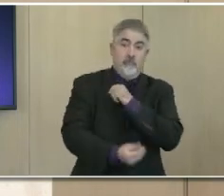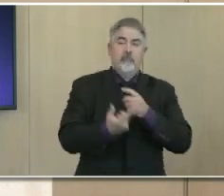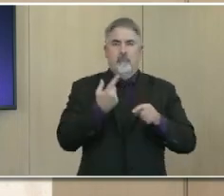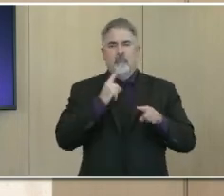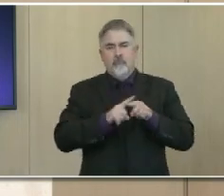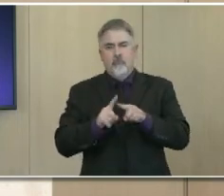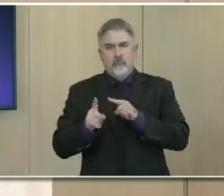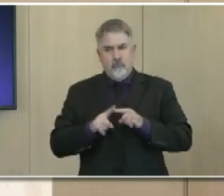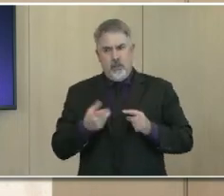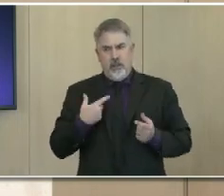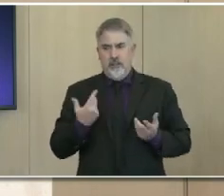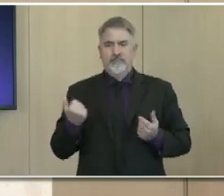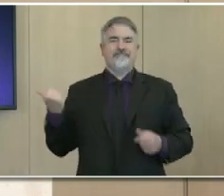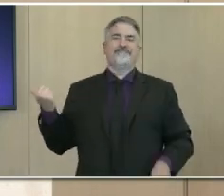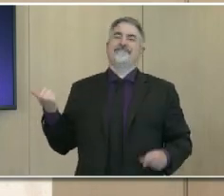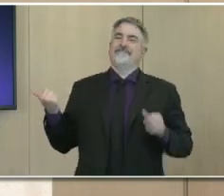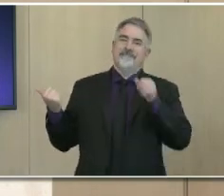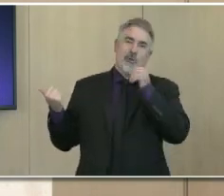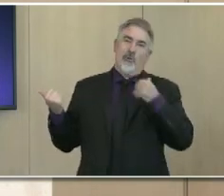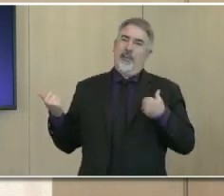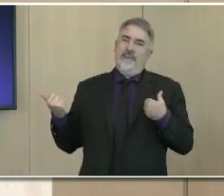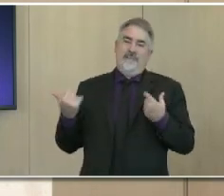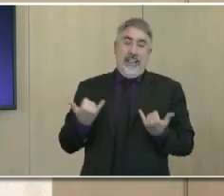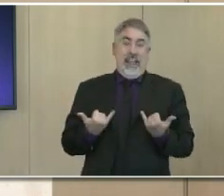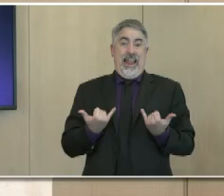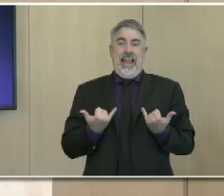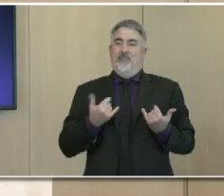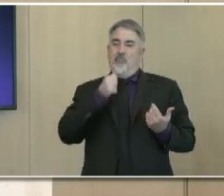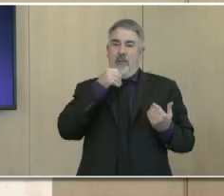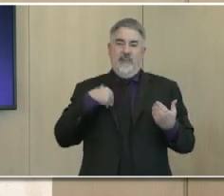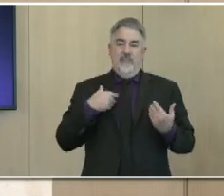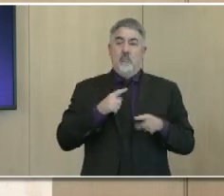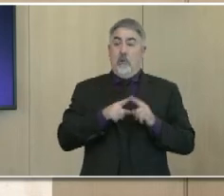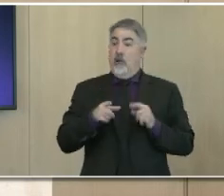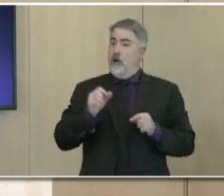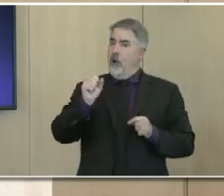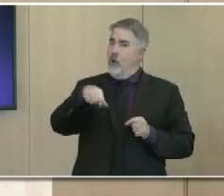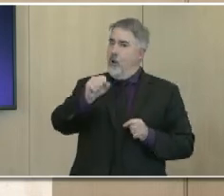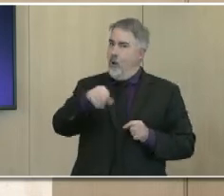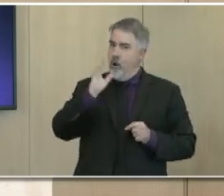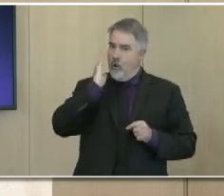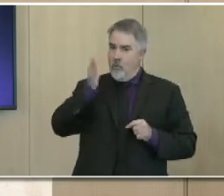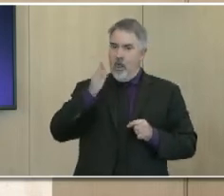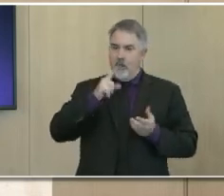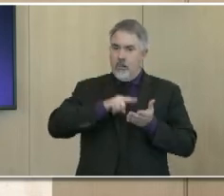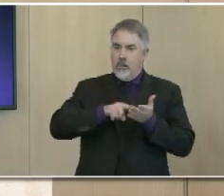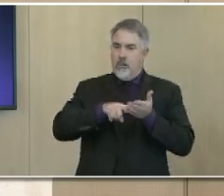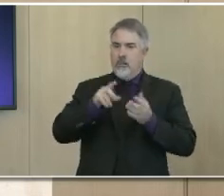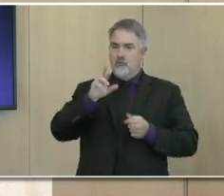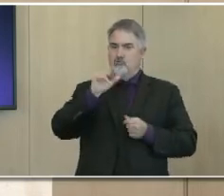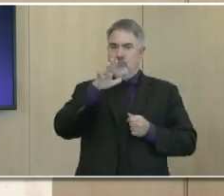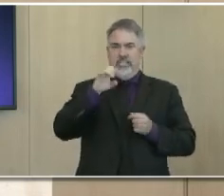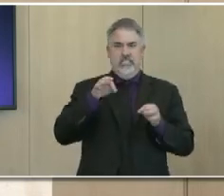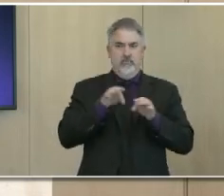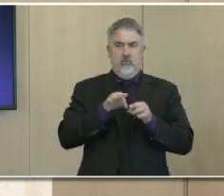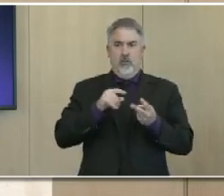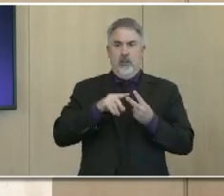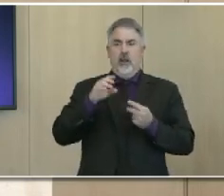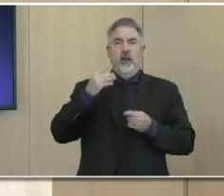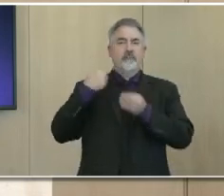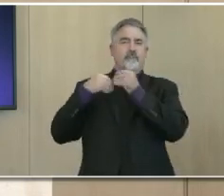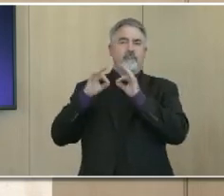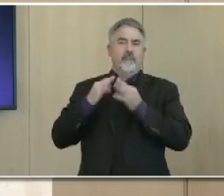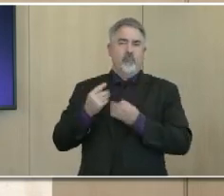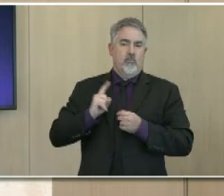at race and ethnicity. But I'd like to remind everyone who's listening that the early cases